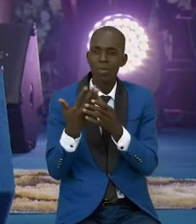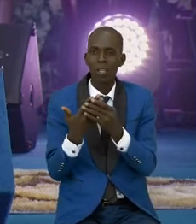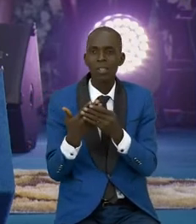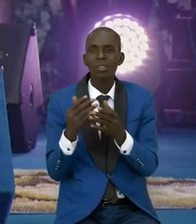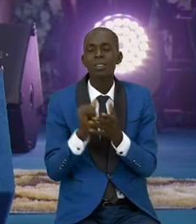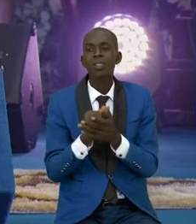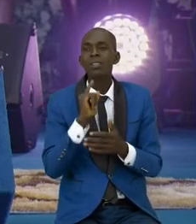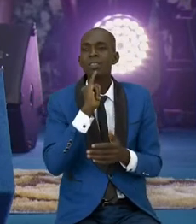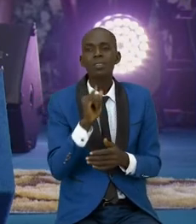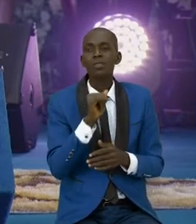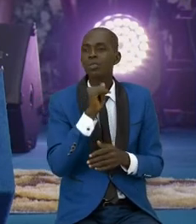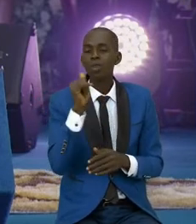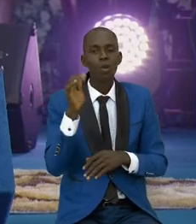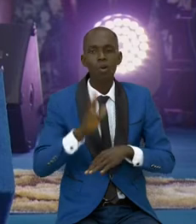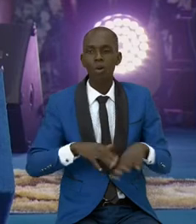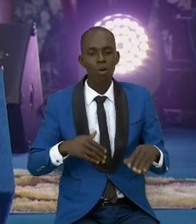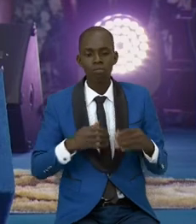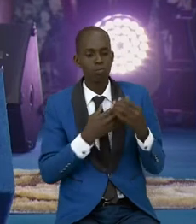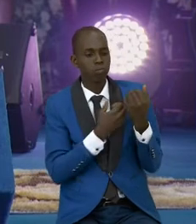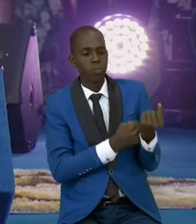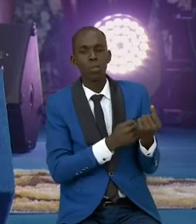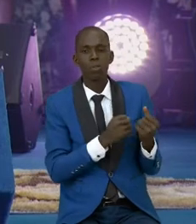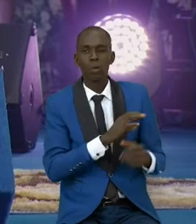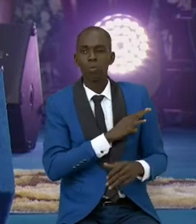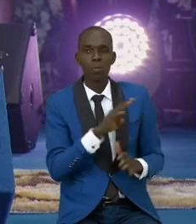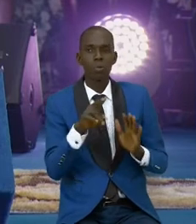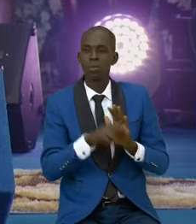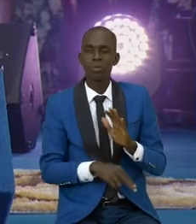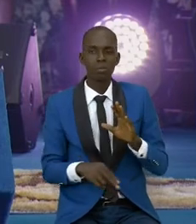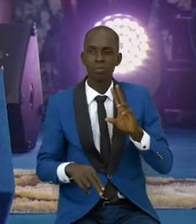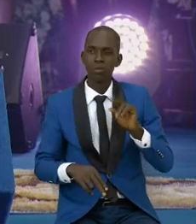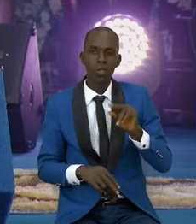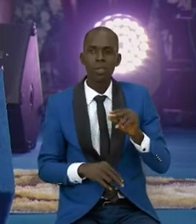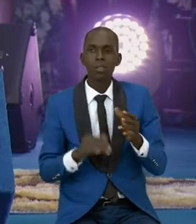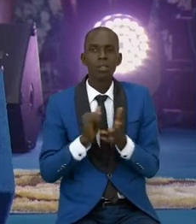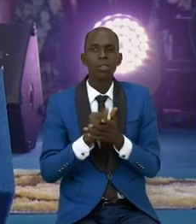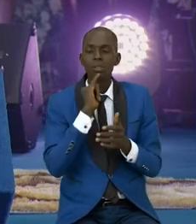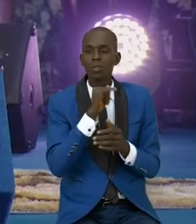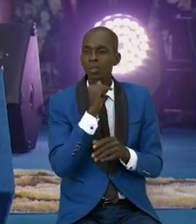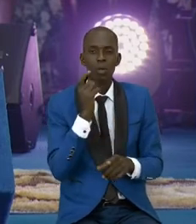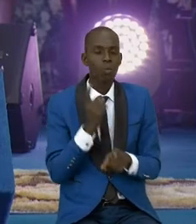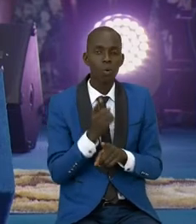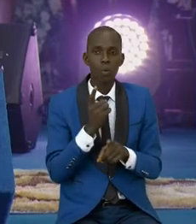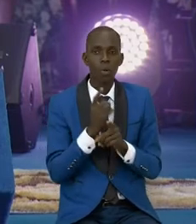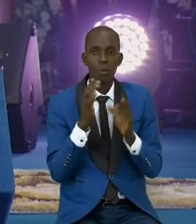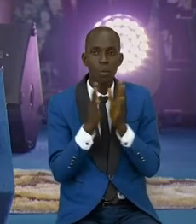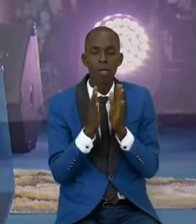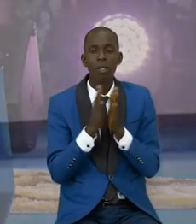boldness. That one is not courage. And that's not one is not proper prayer. There is a